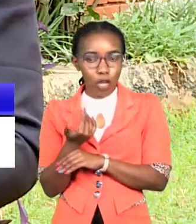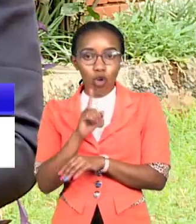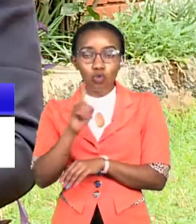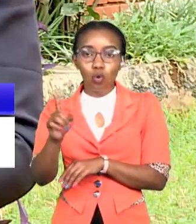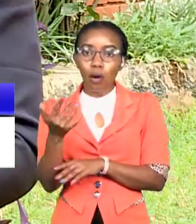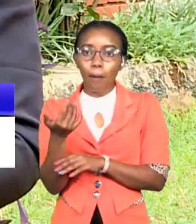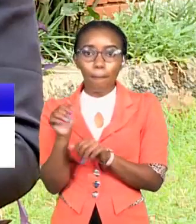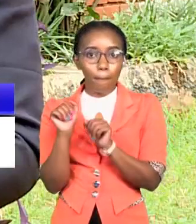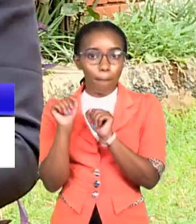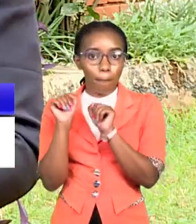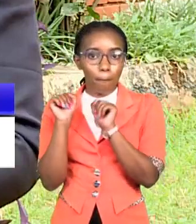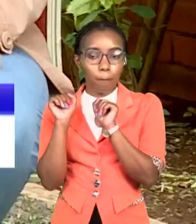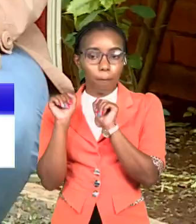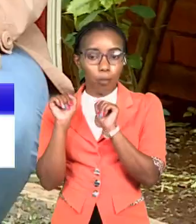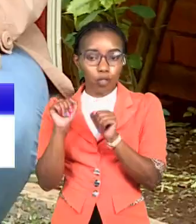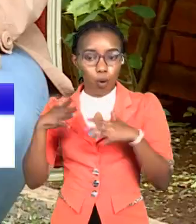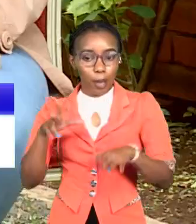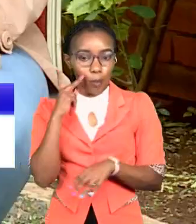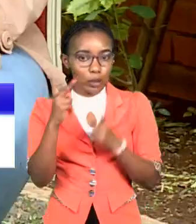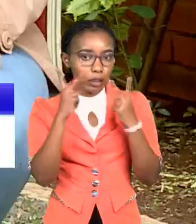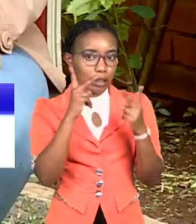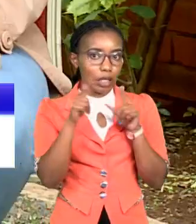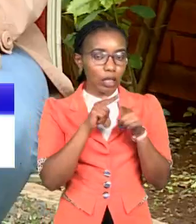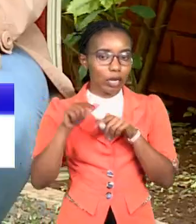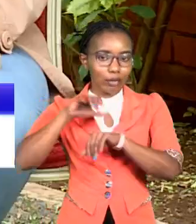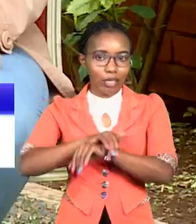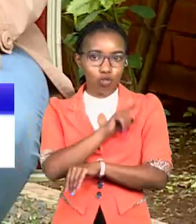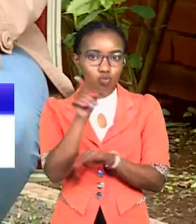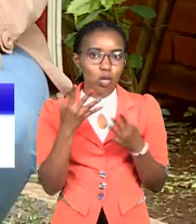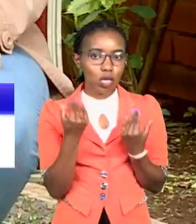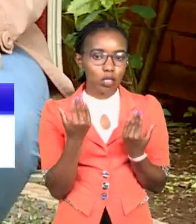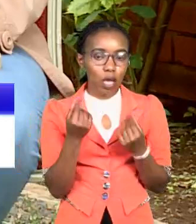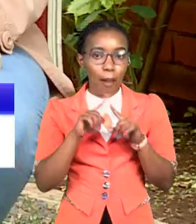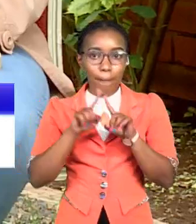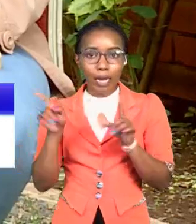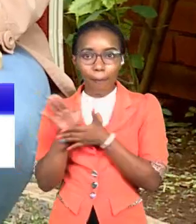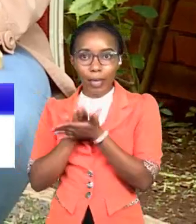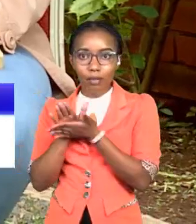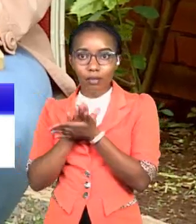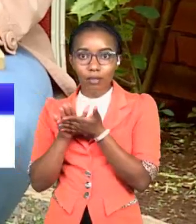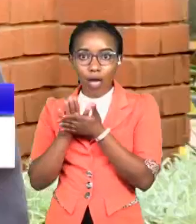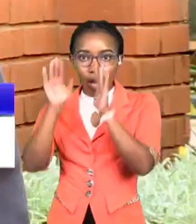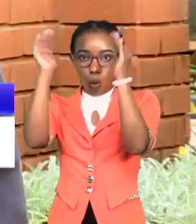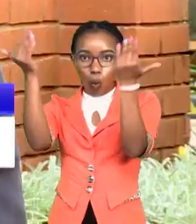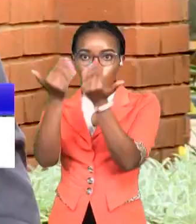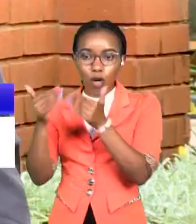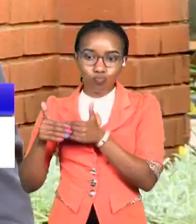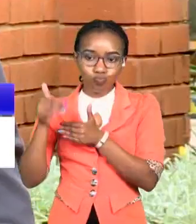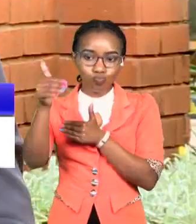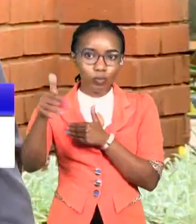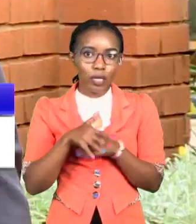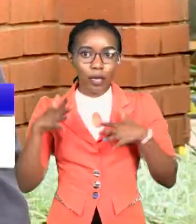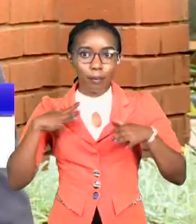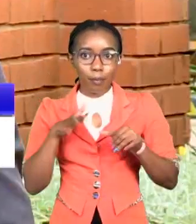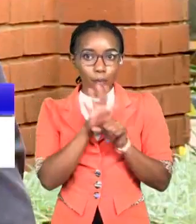can be, you know, visible and so that people can find you easily. But that's basically where the world is headed. All right. So Rita, so many people